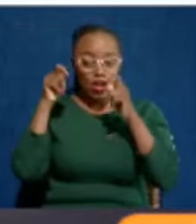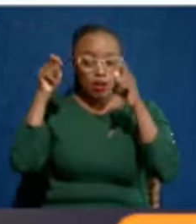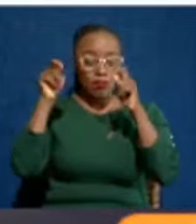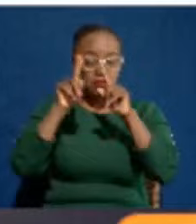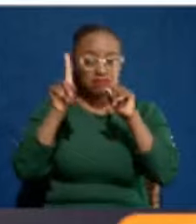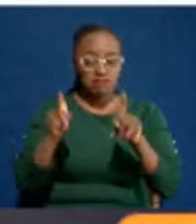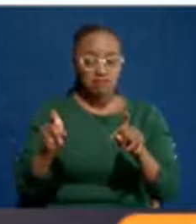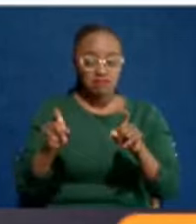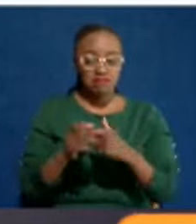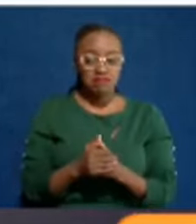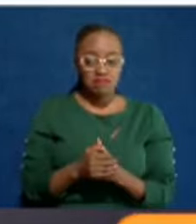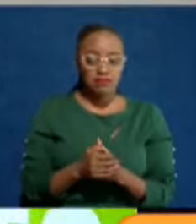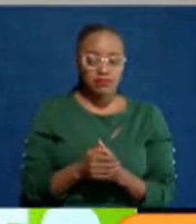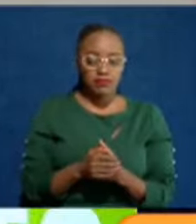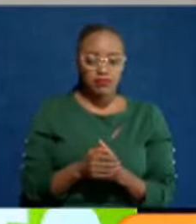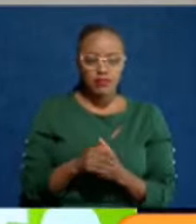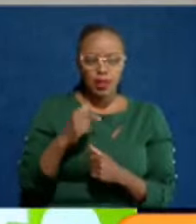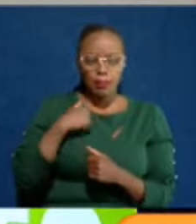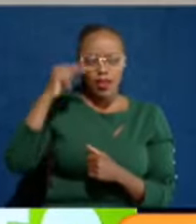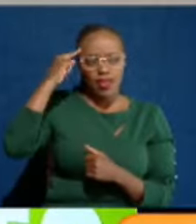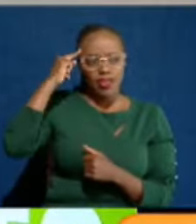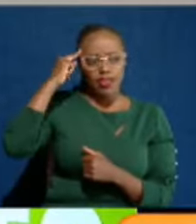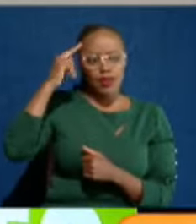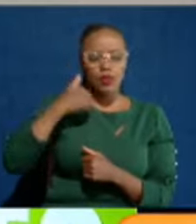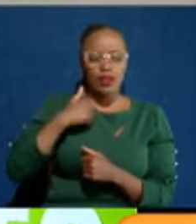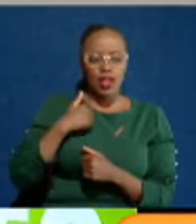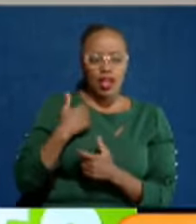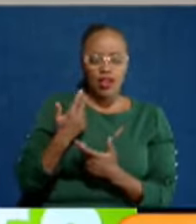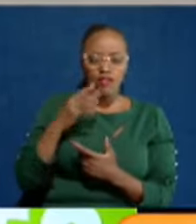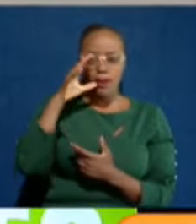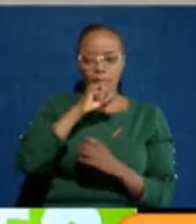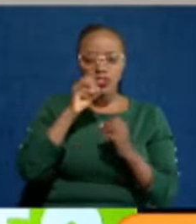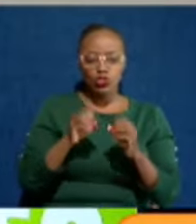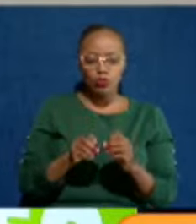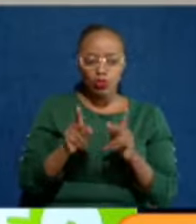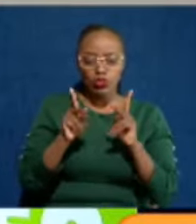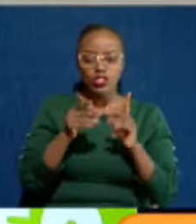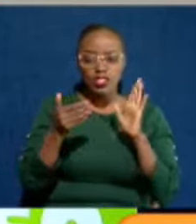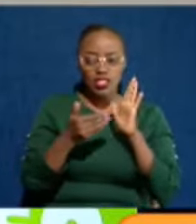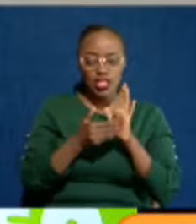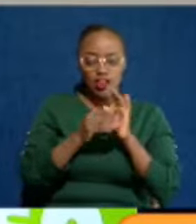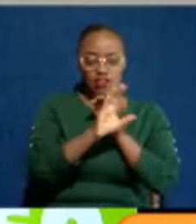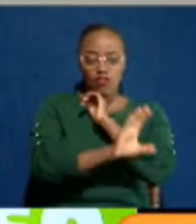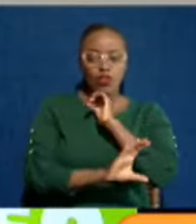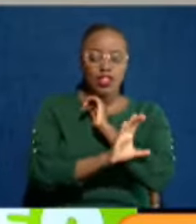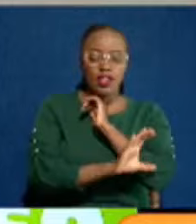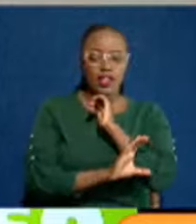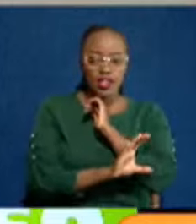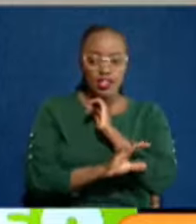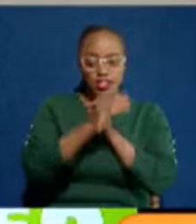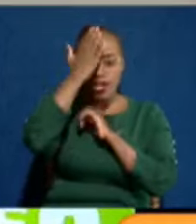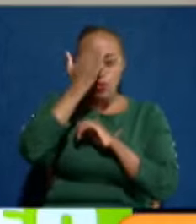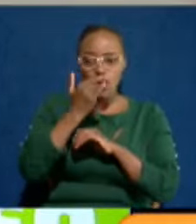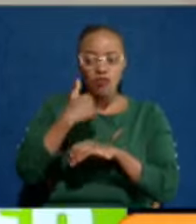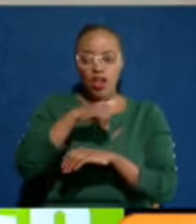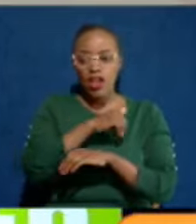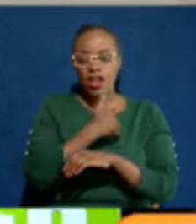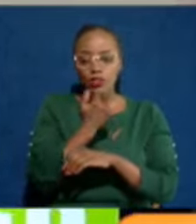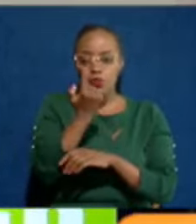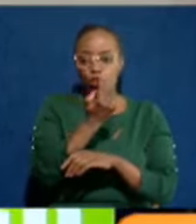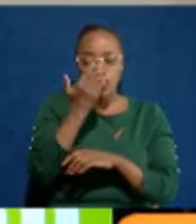Linus? I think there is a missed opportunity here for the country, because we just need to